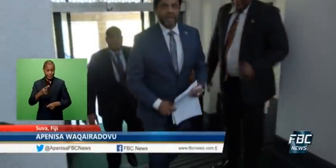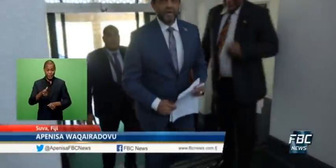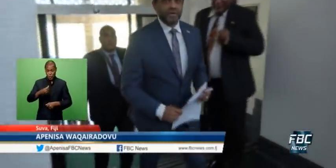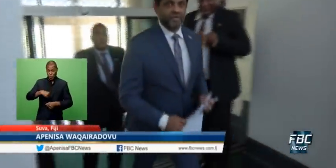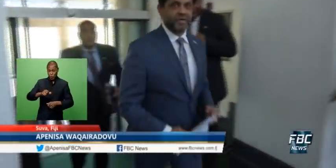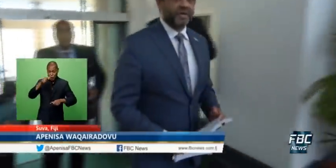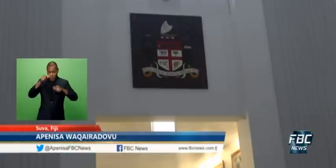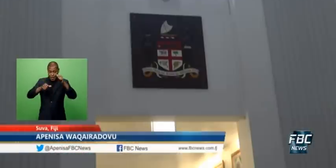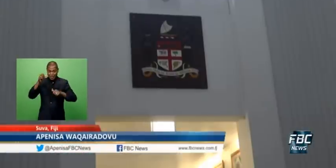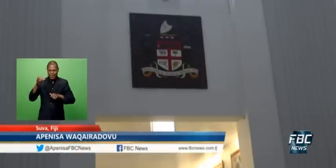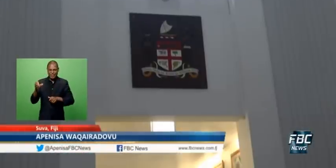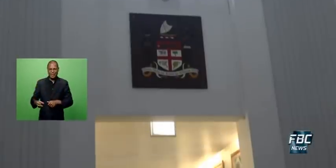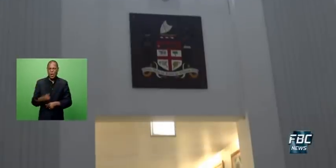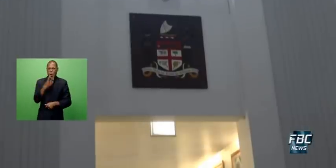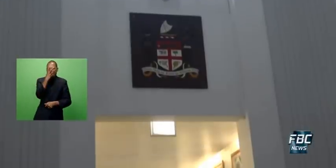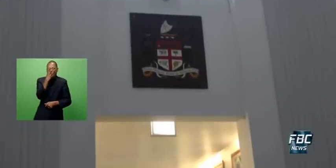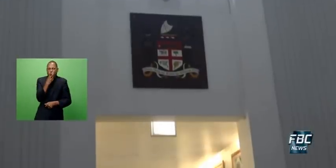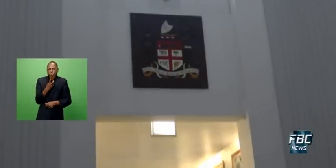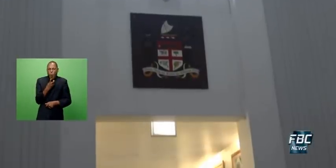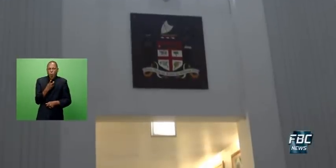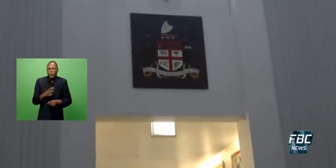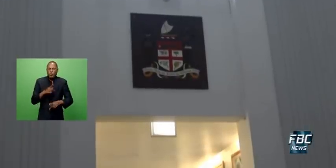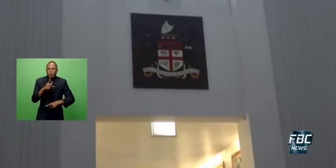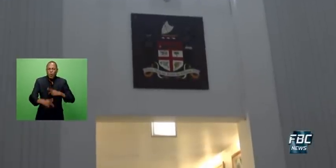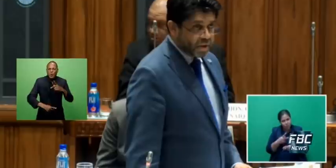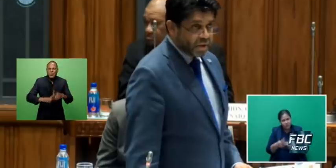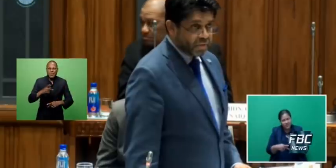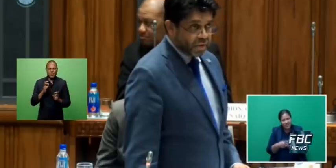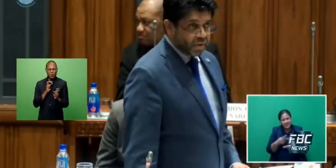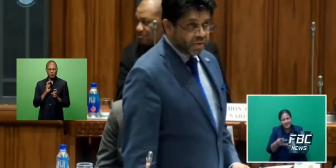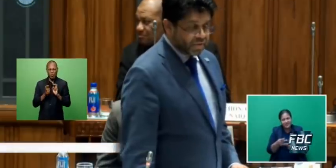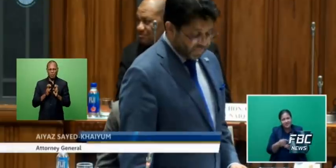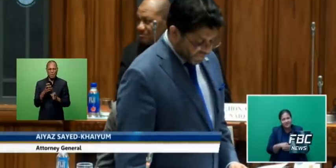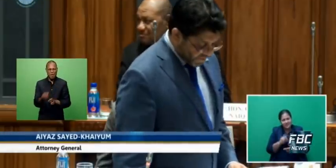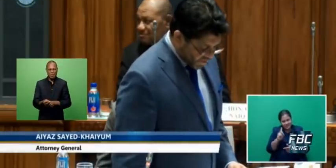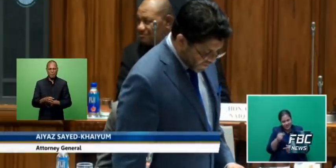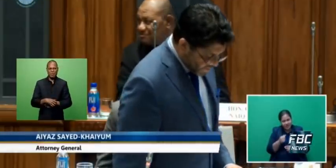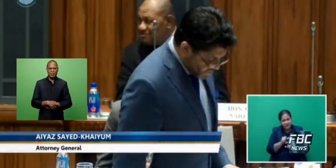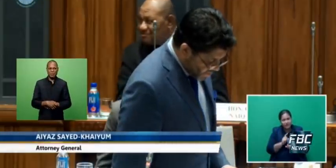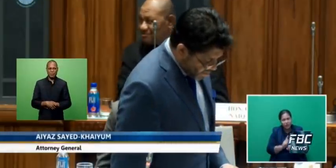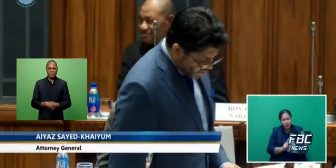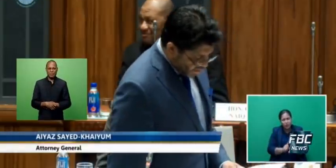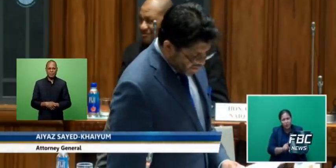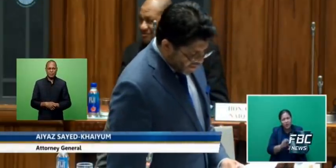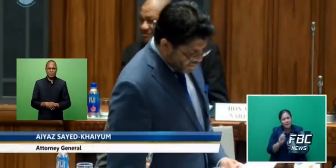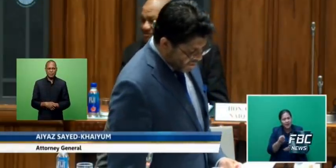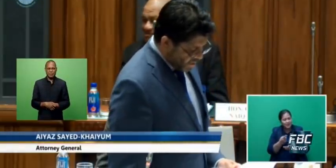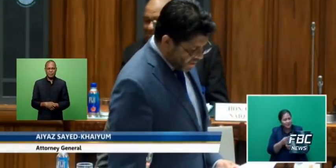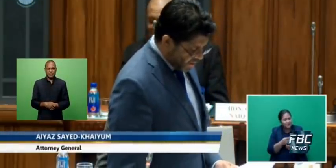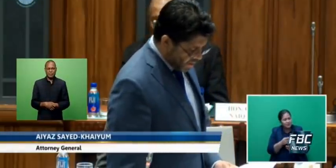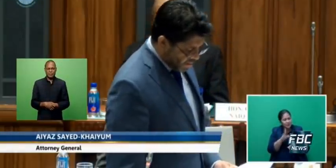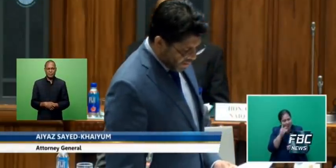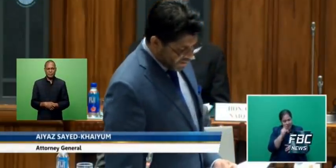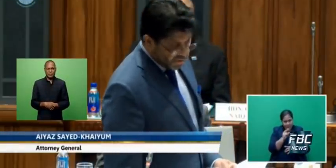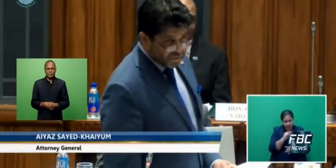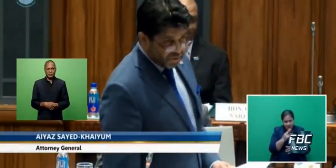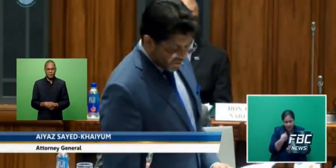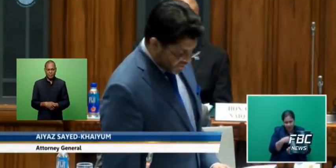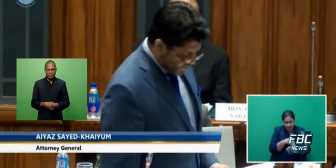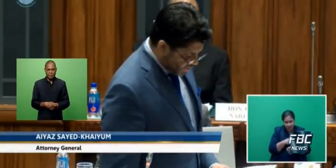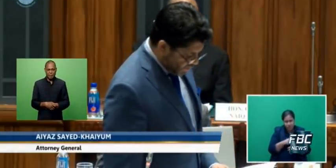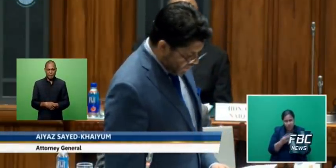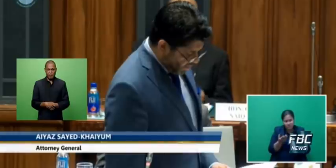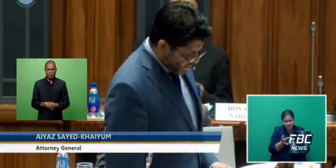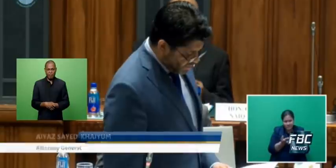is an archaic provision and has become problematic. In order to greater facilitate timely access